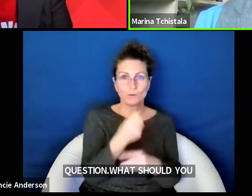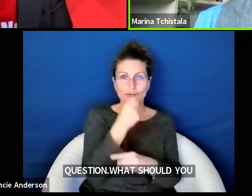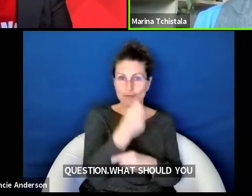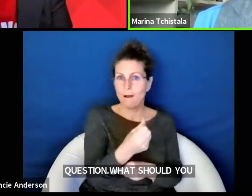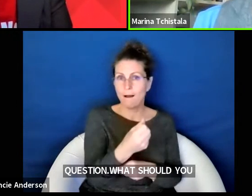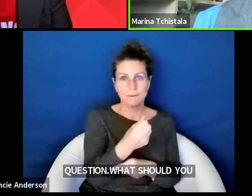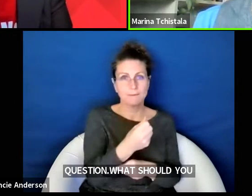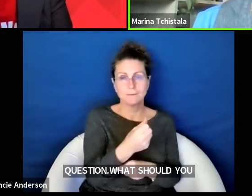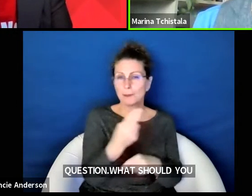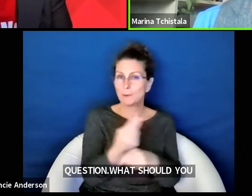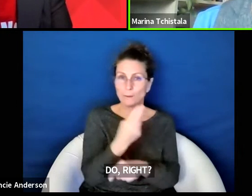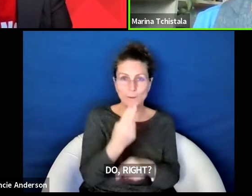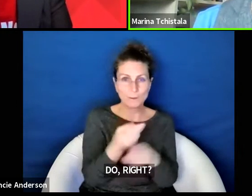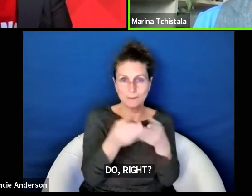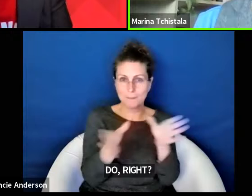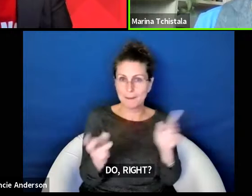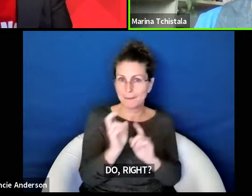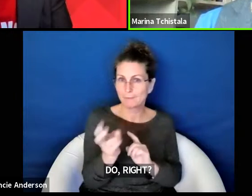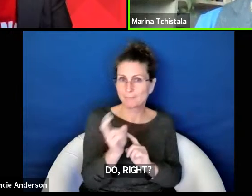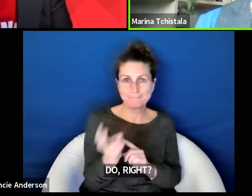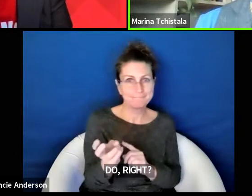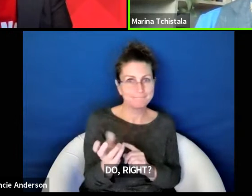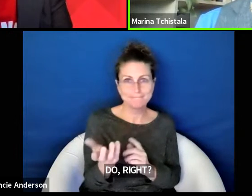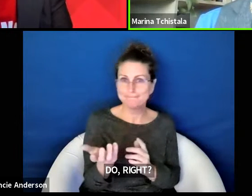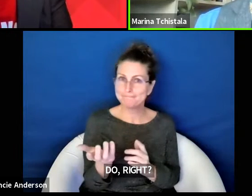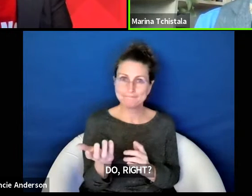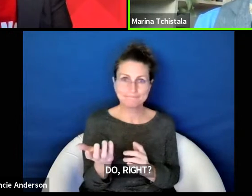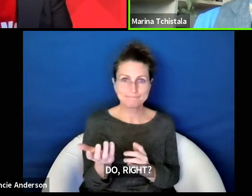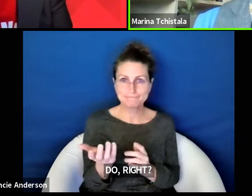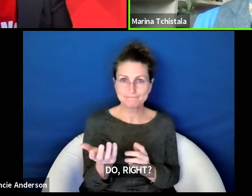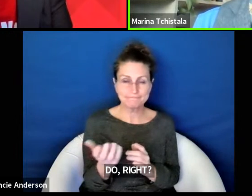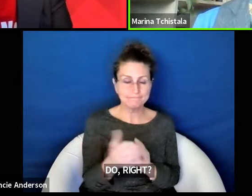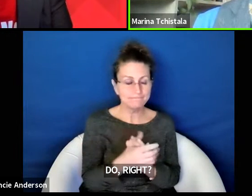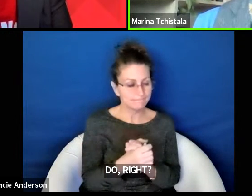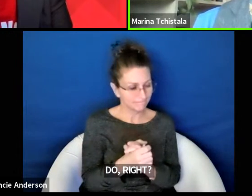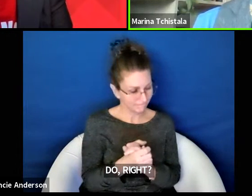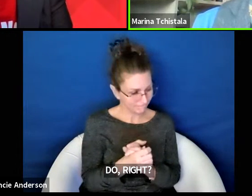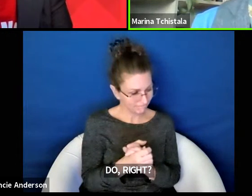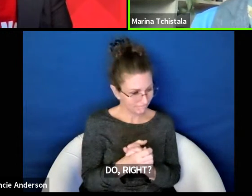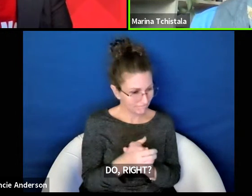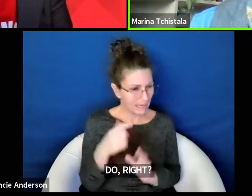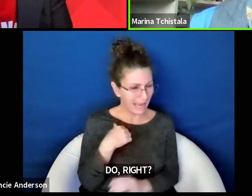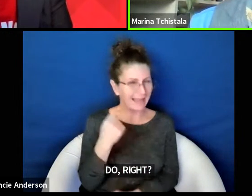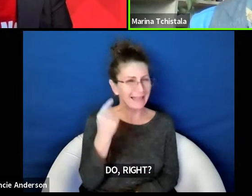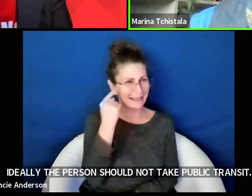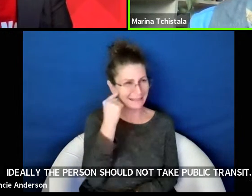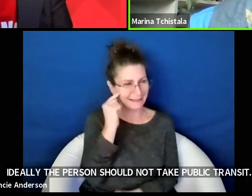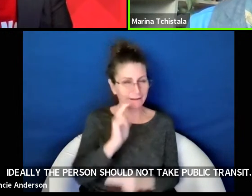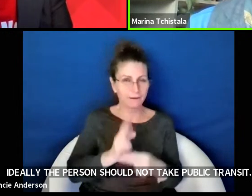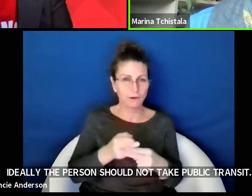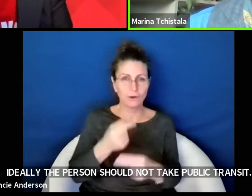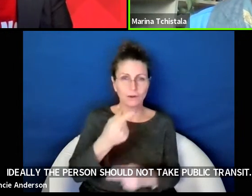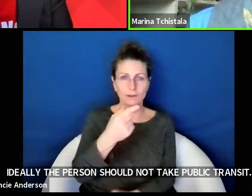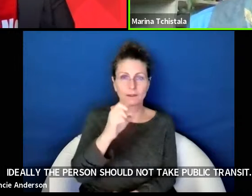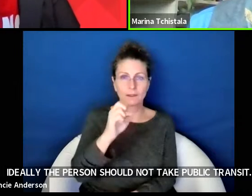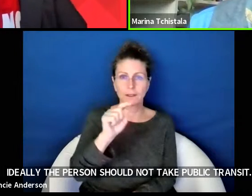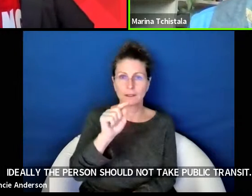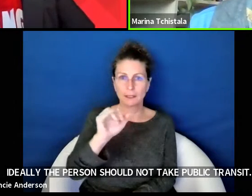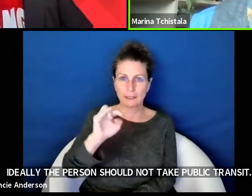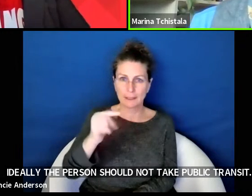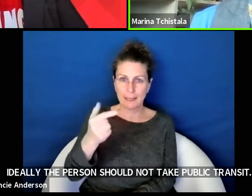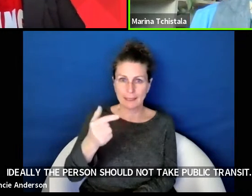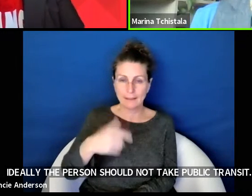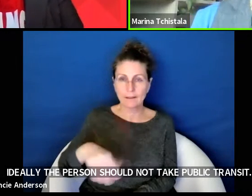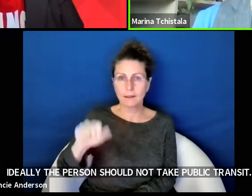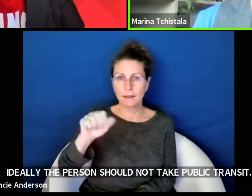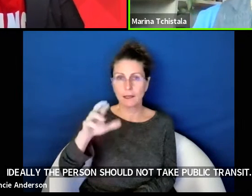should, I think it's even written, if I'm not mistaken, on the Getting Around tab on Toronto Public Health